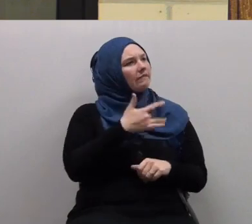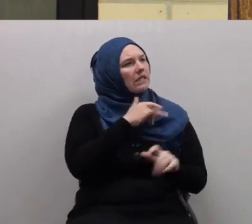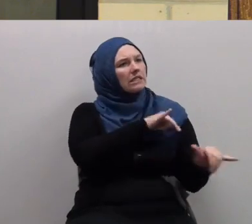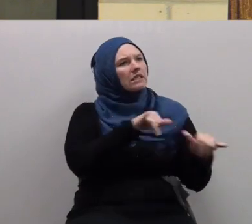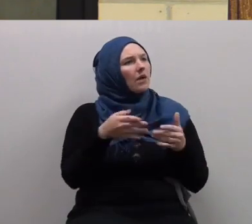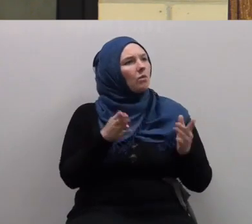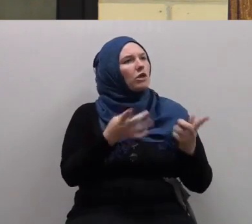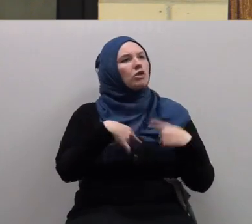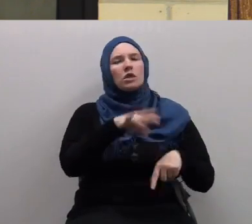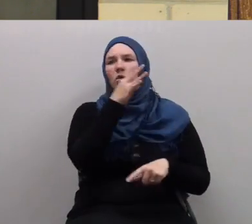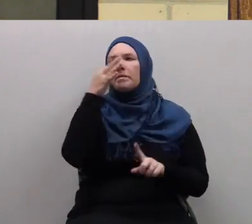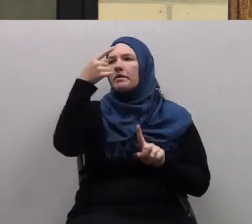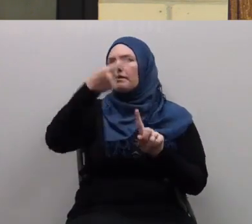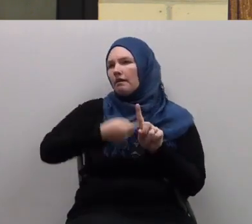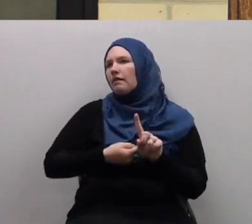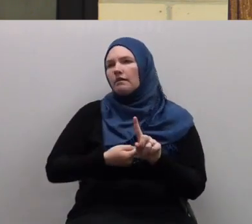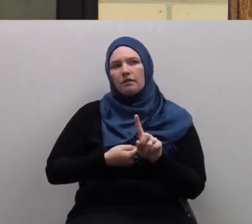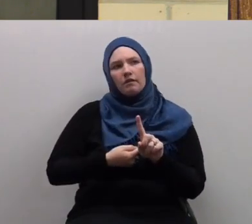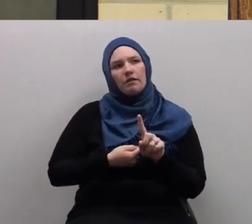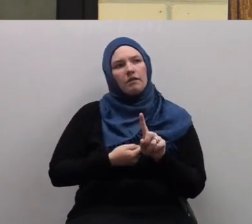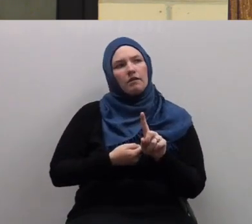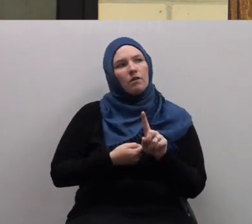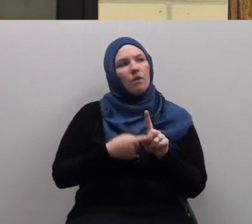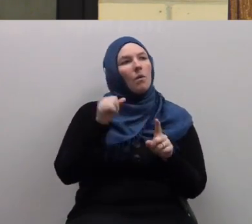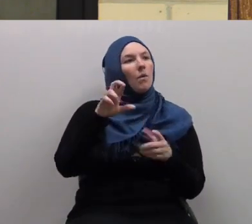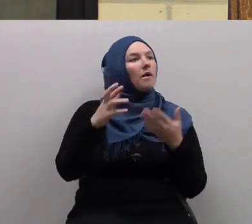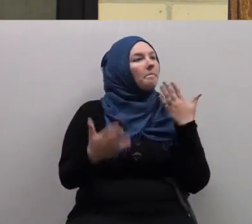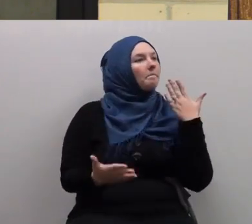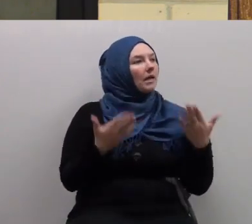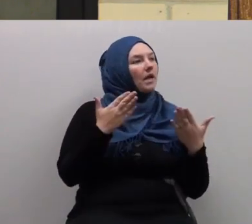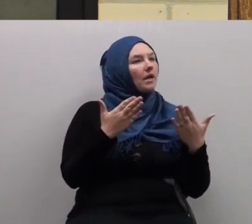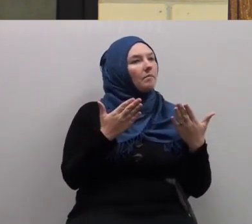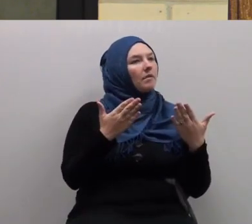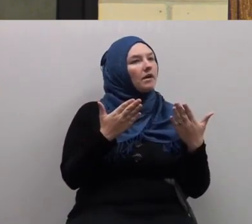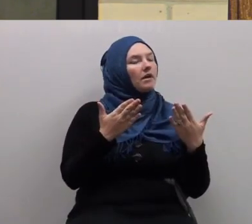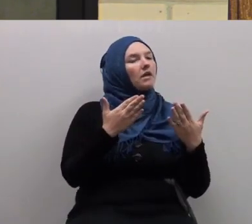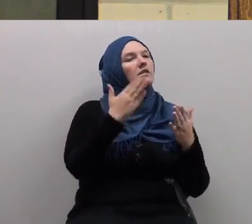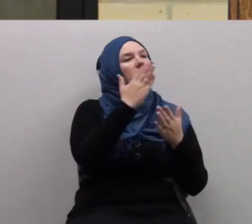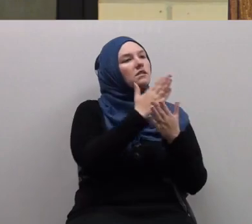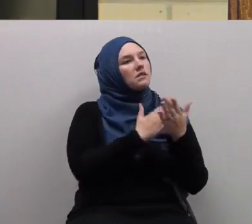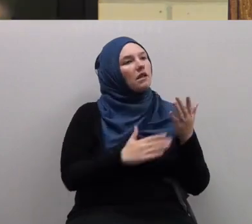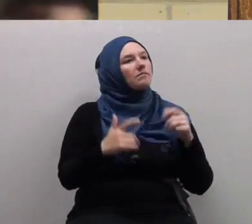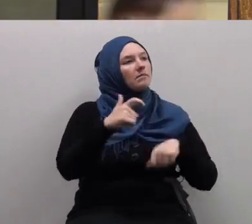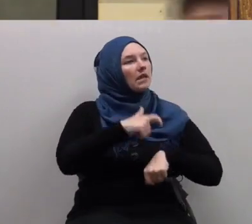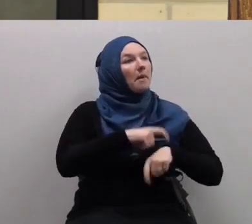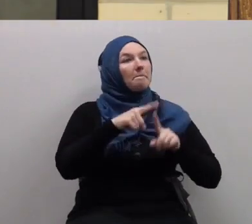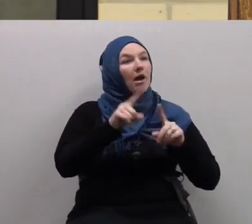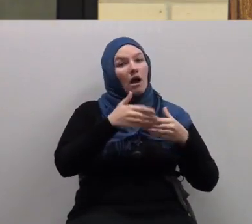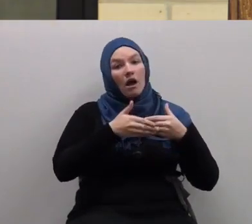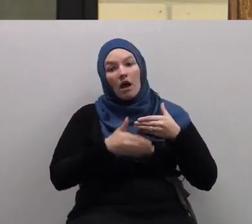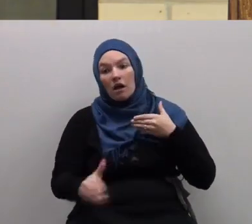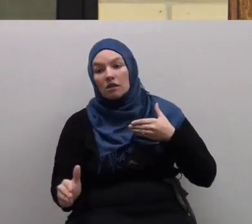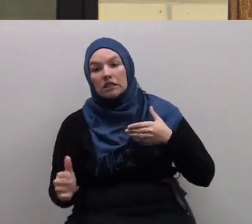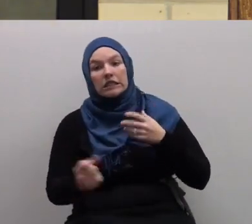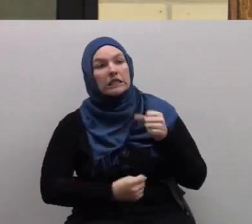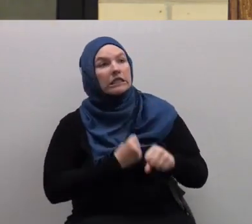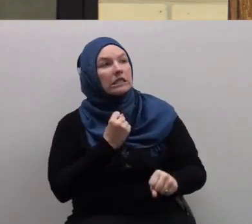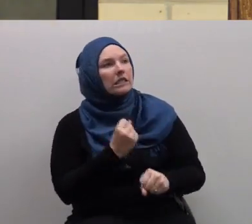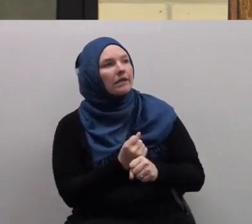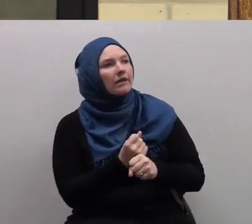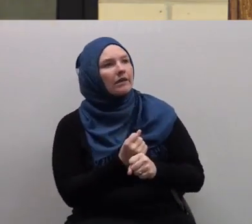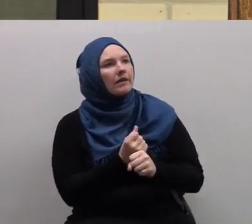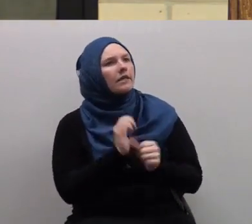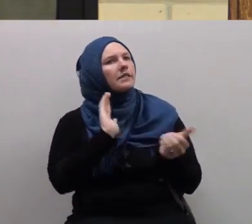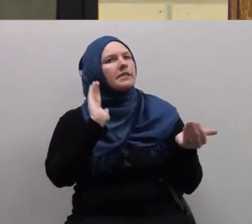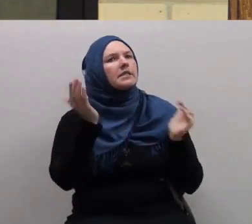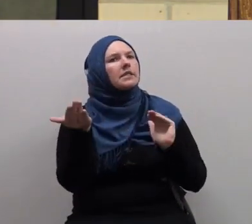in Ramadan or maybe at 8 times. But the rest of the year, it looks